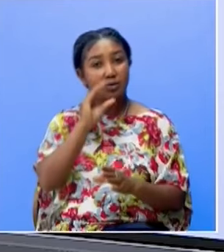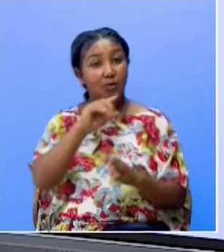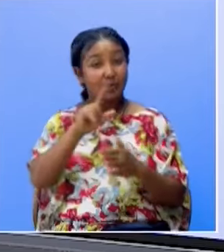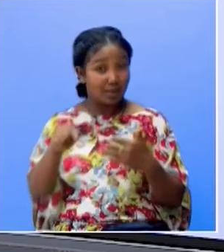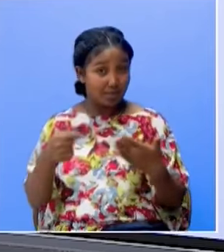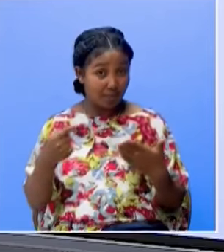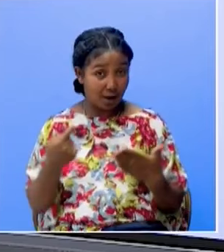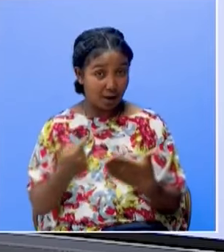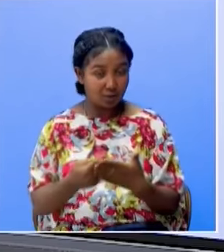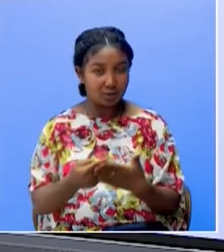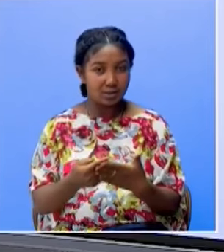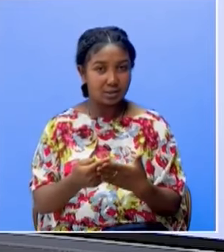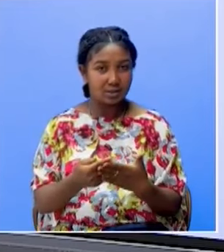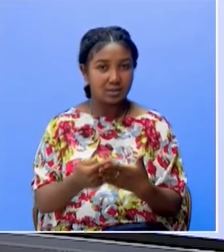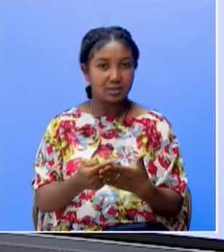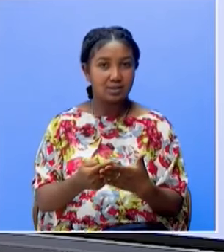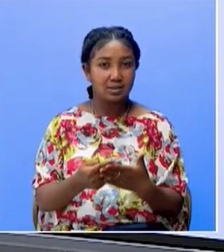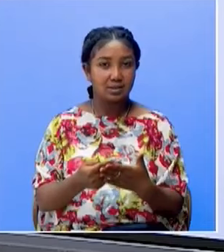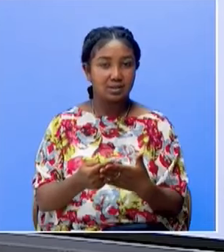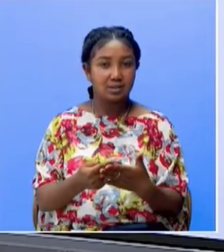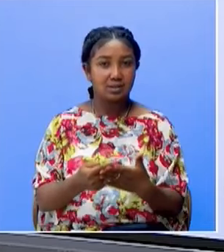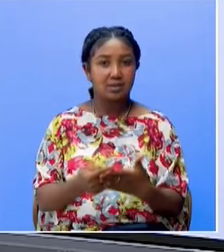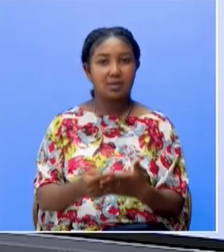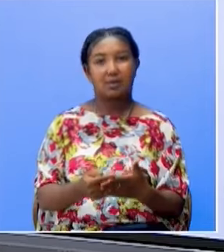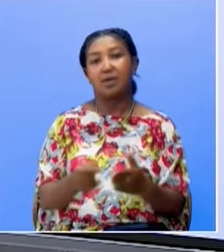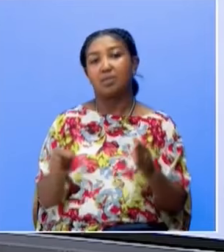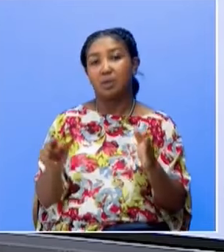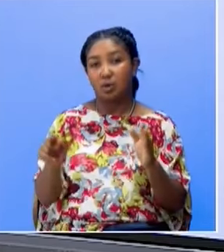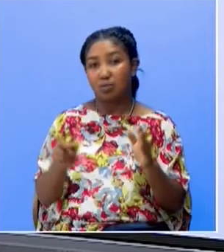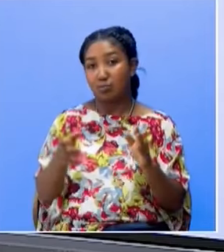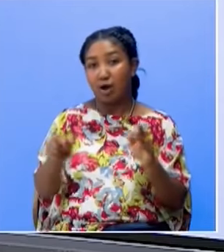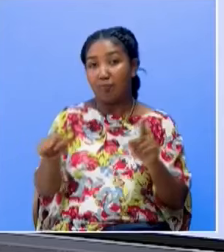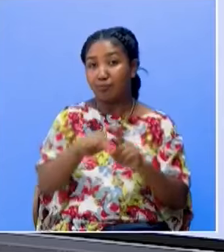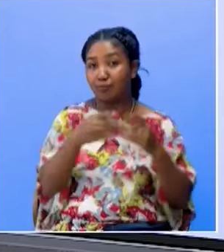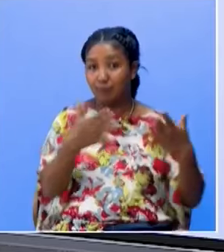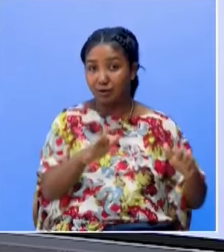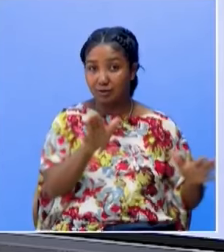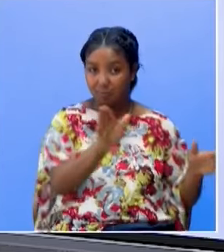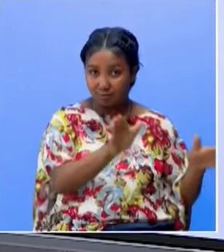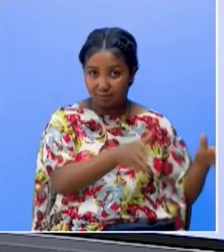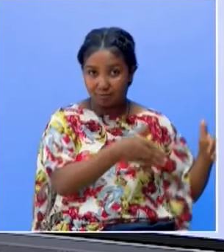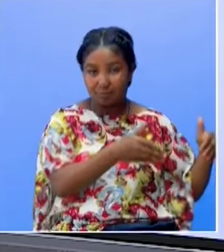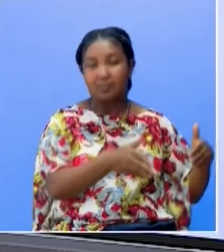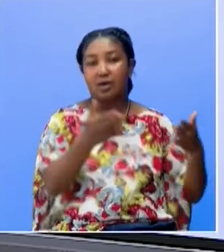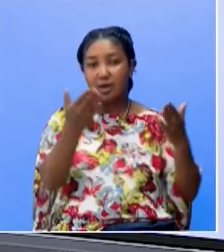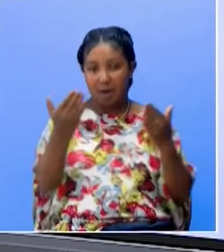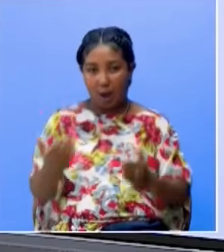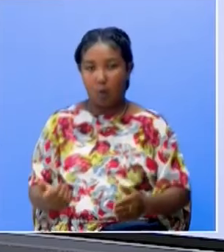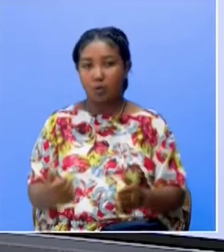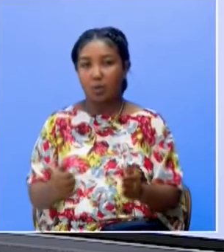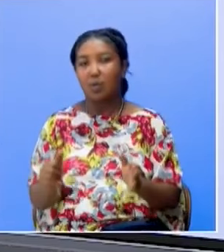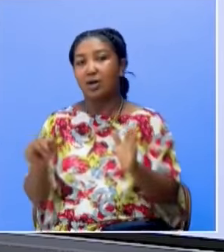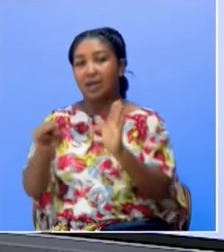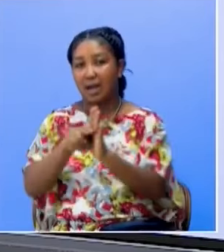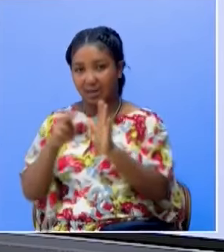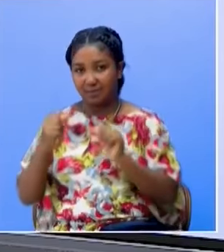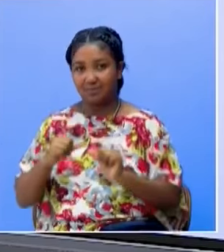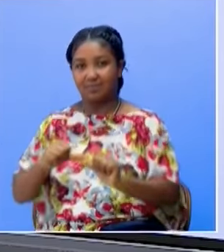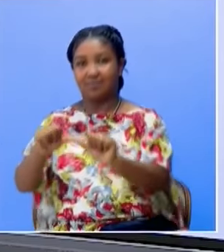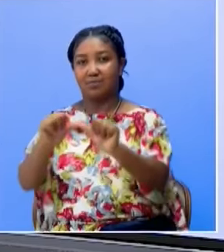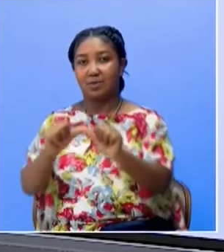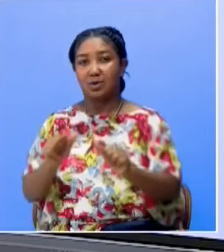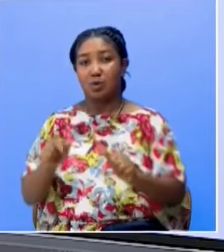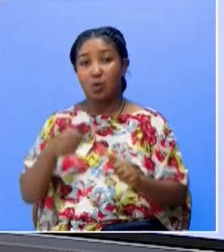about, yes, affirmative, isn't it? Now we are going to say something about the negative. When we